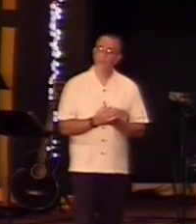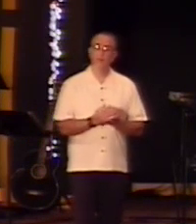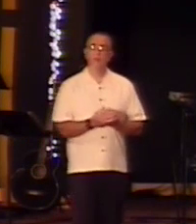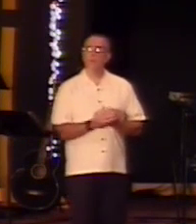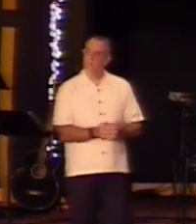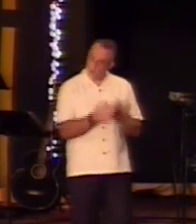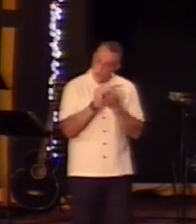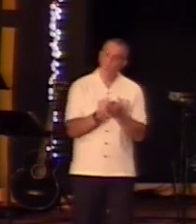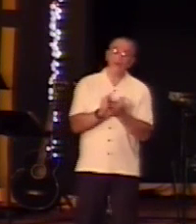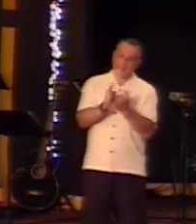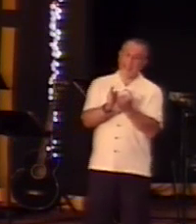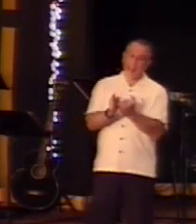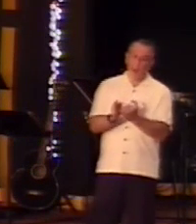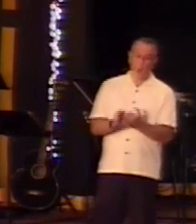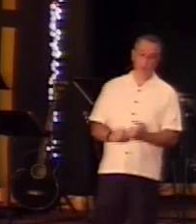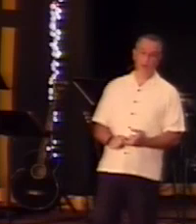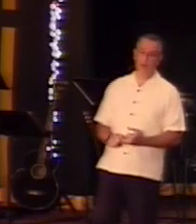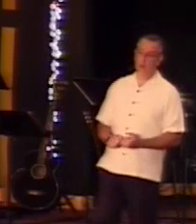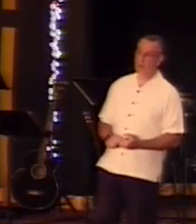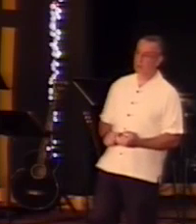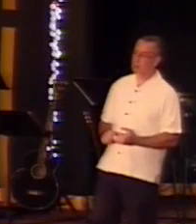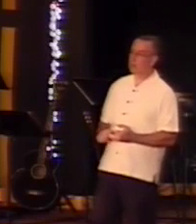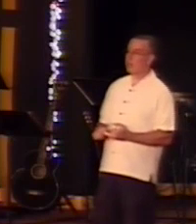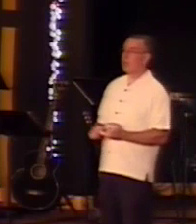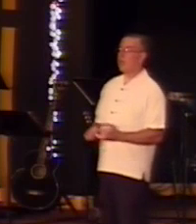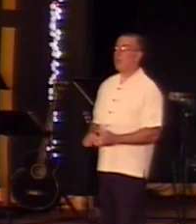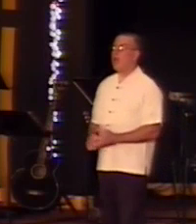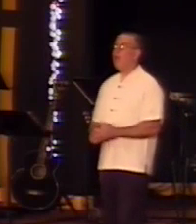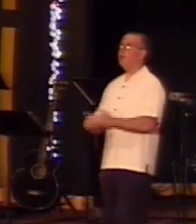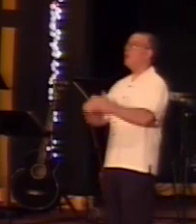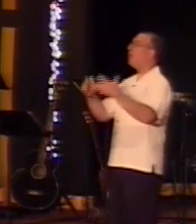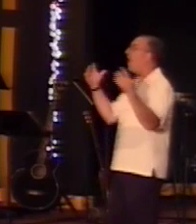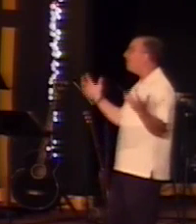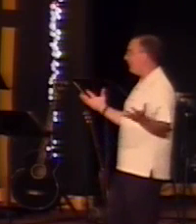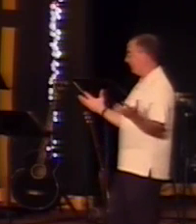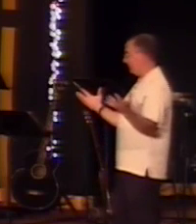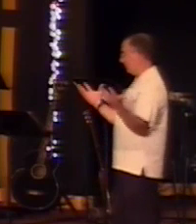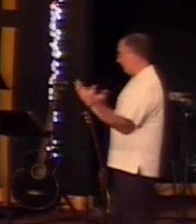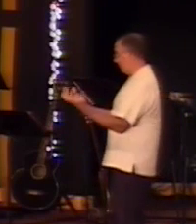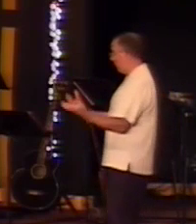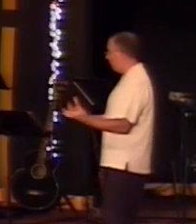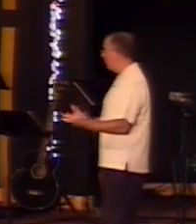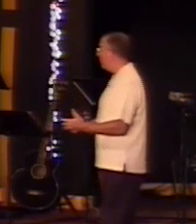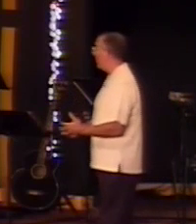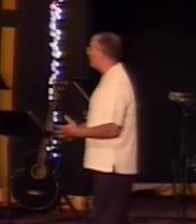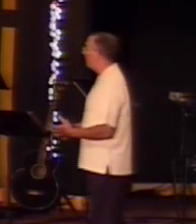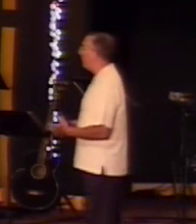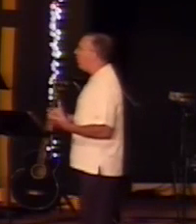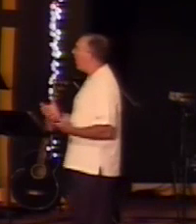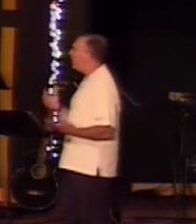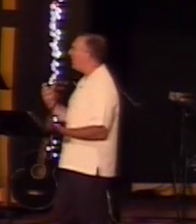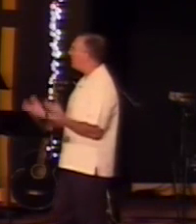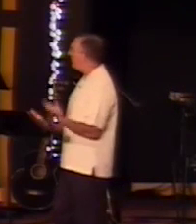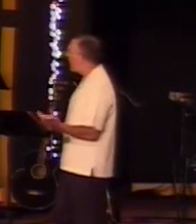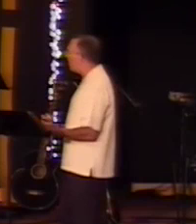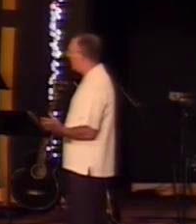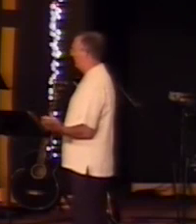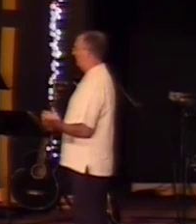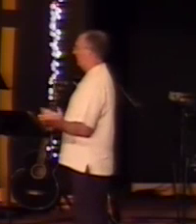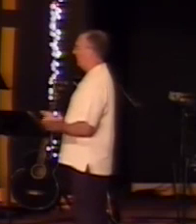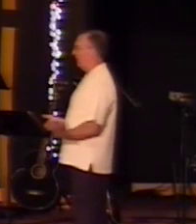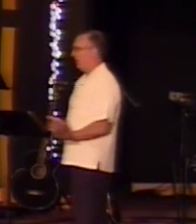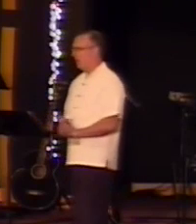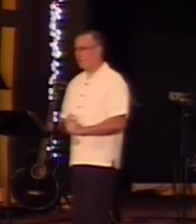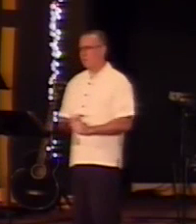people, but nobody's that old, all right? And there's no prophets as they were in the New Testament. Why don't we have